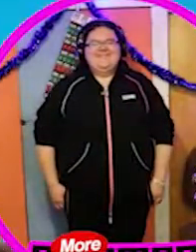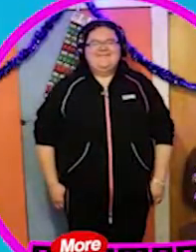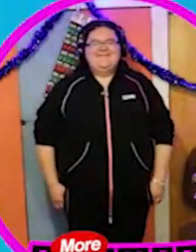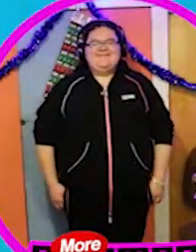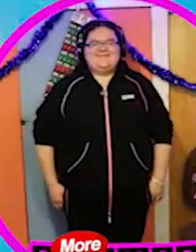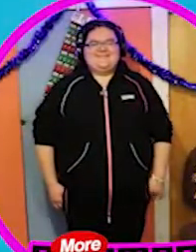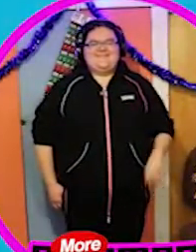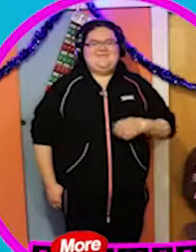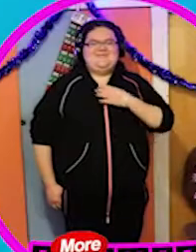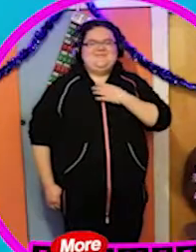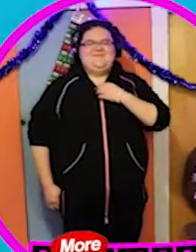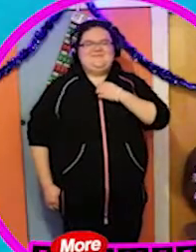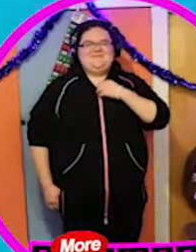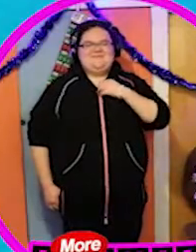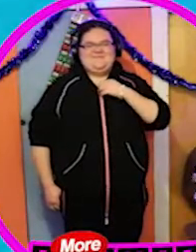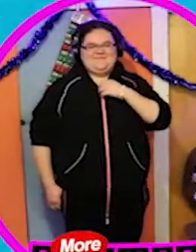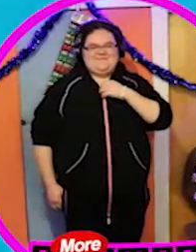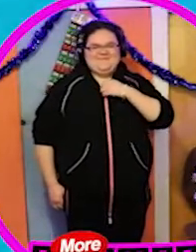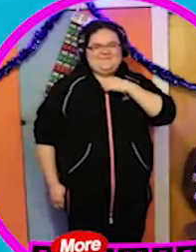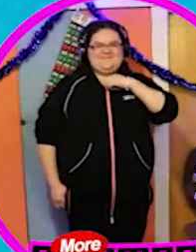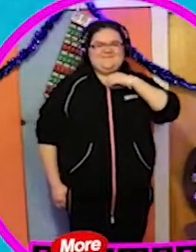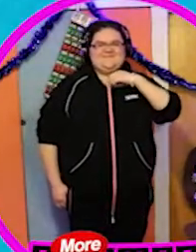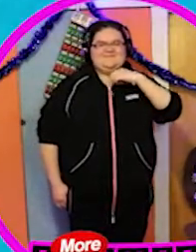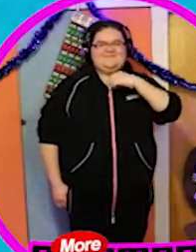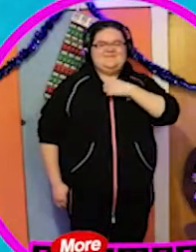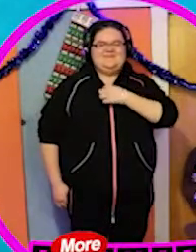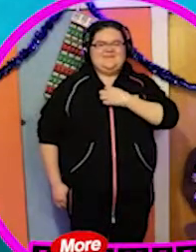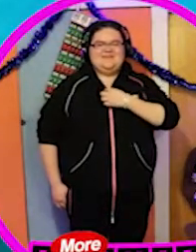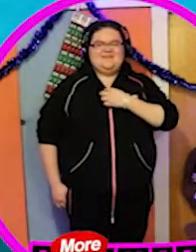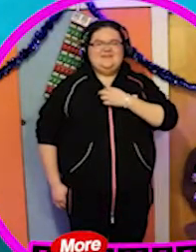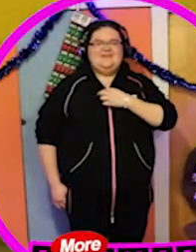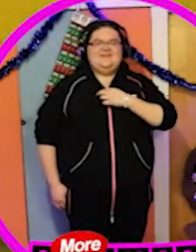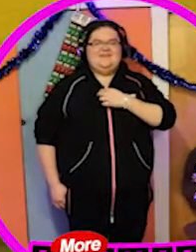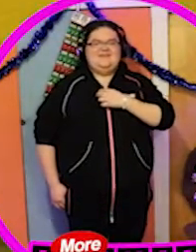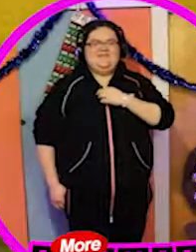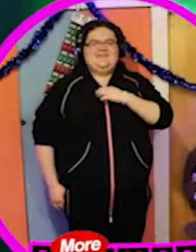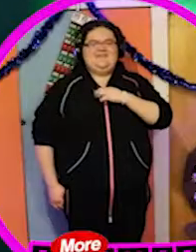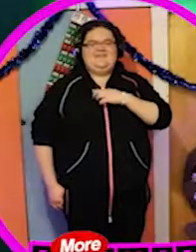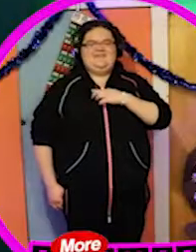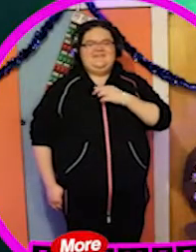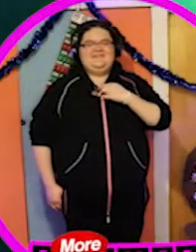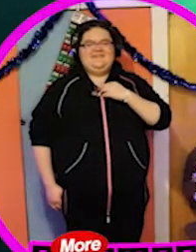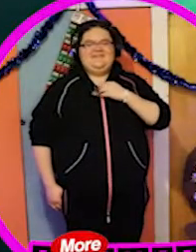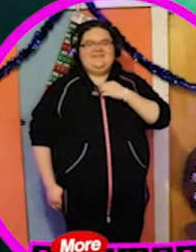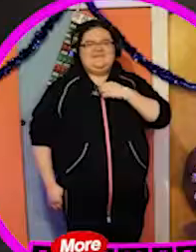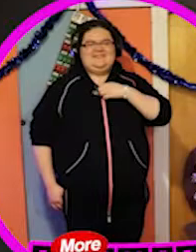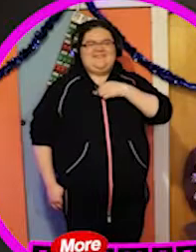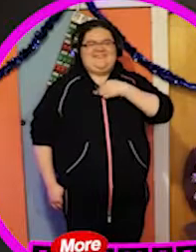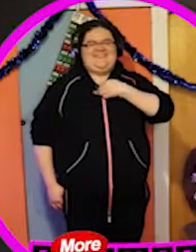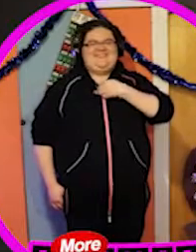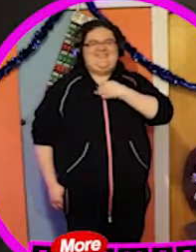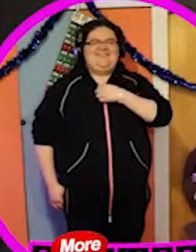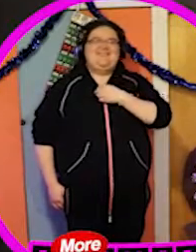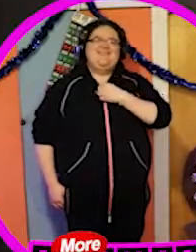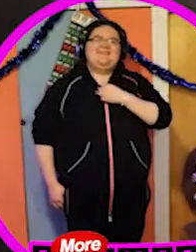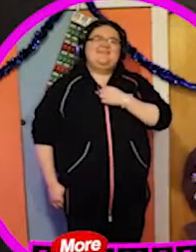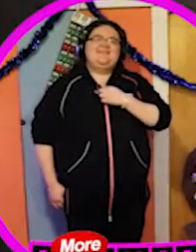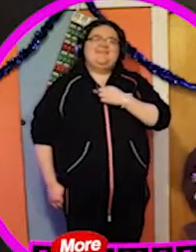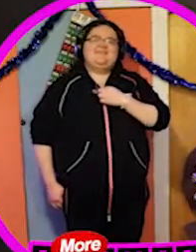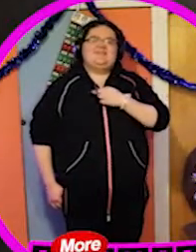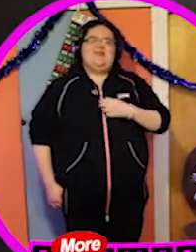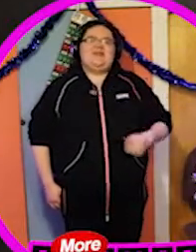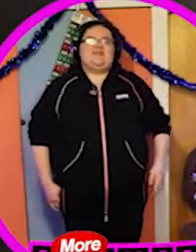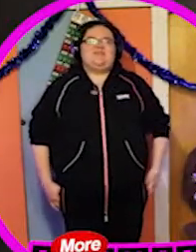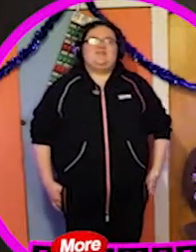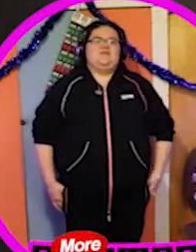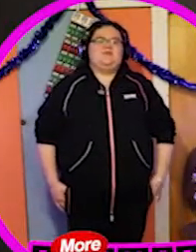Yeah, it's over. Oh, dear. Yup. Fucking hell. 14 people Wow, 28 people did not make it. Okay, let's go. What's this? It's a